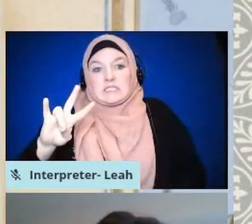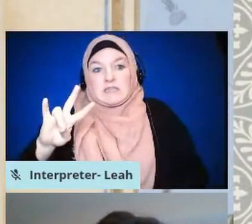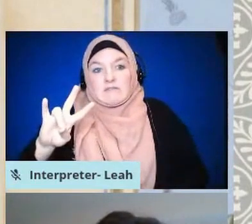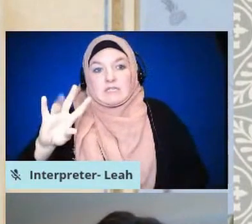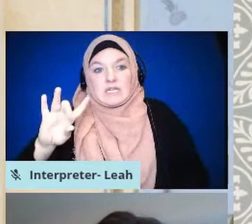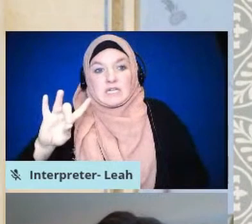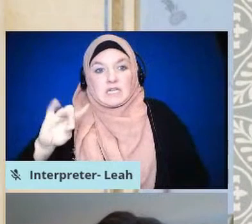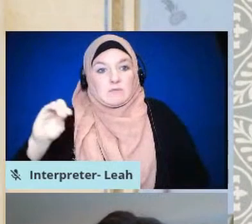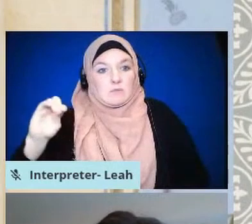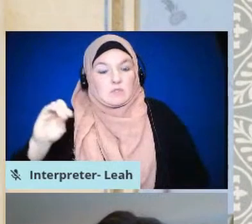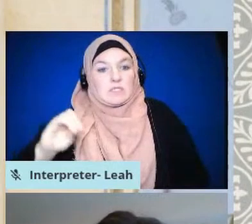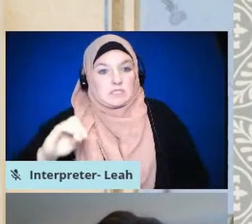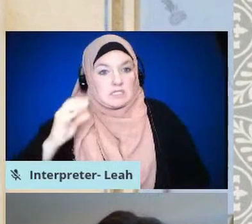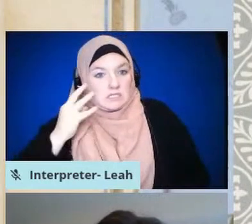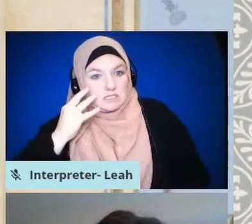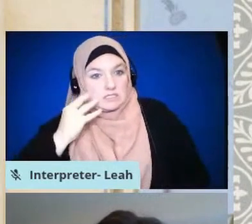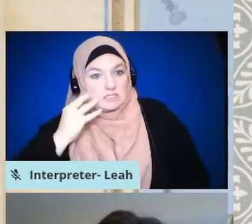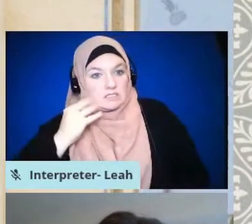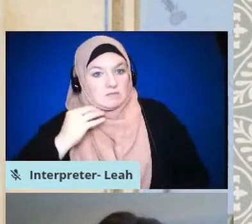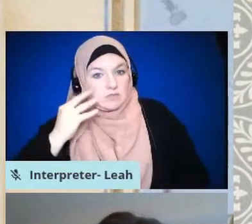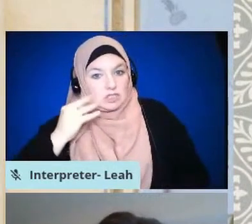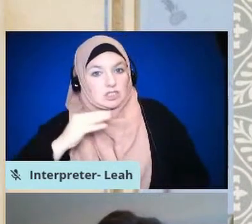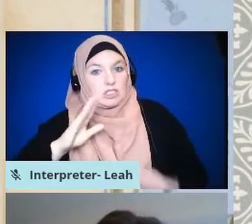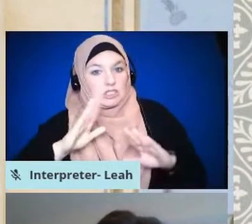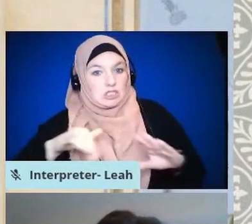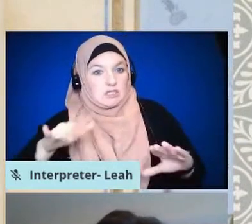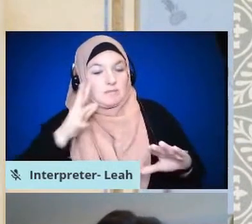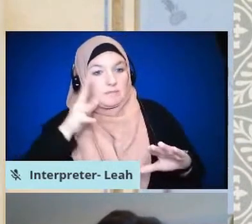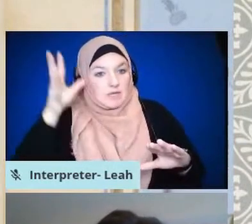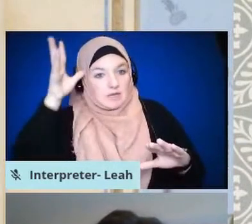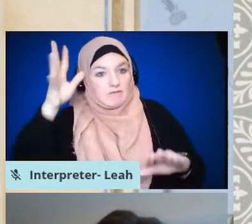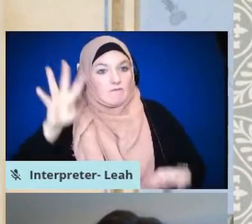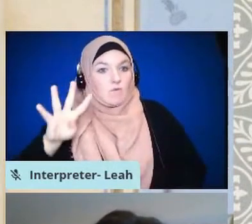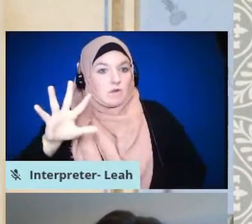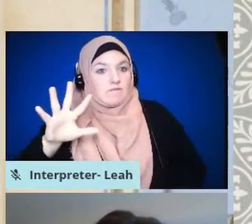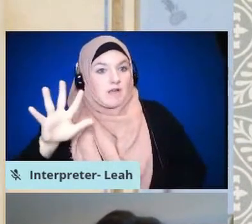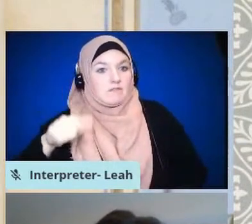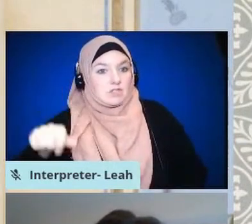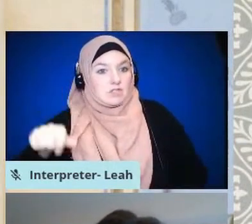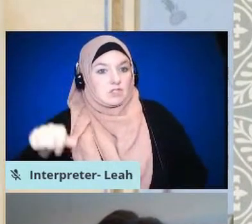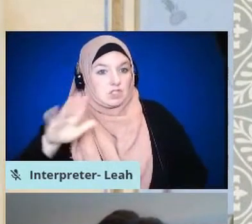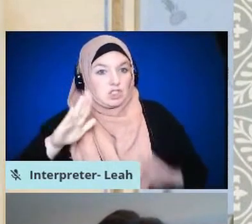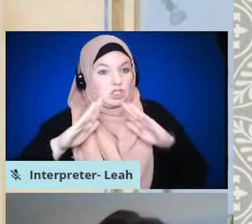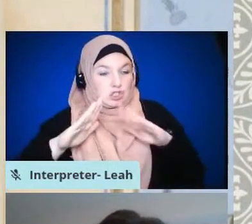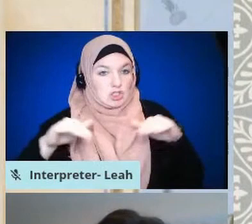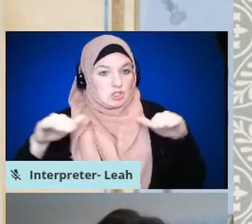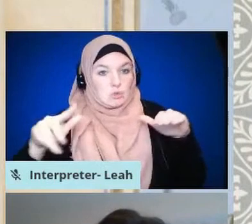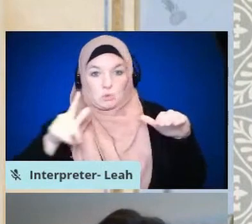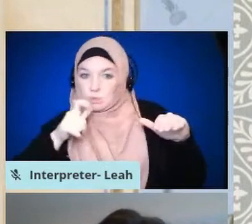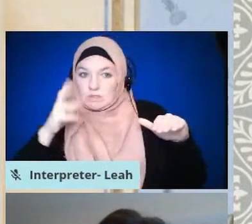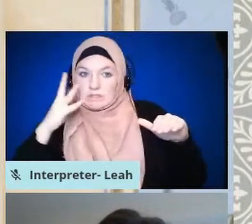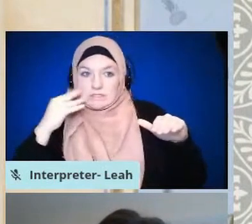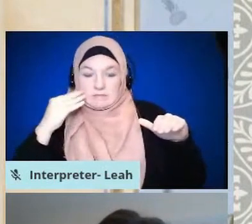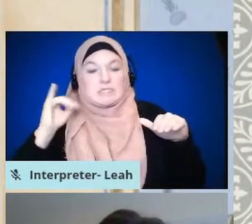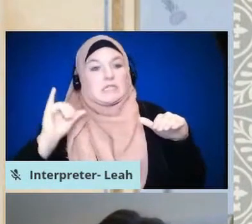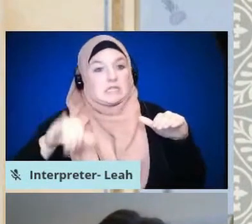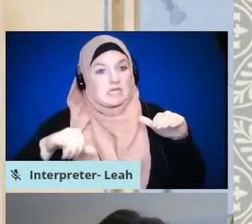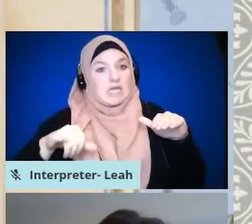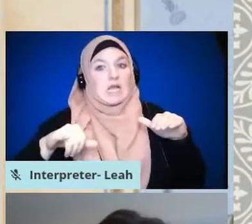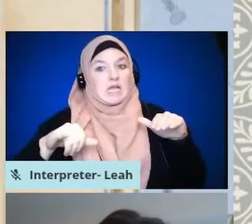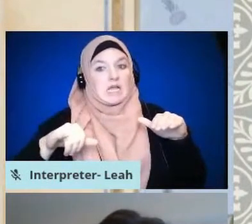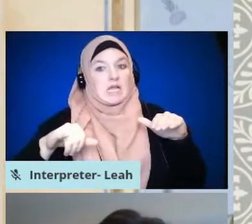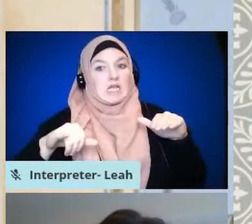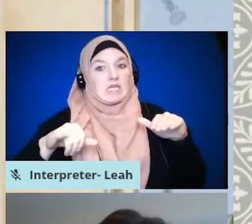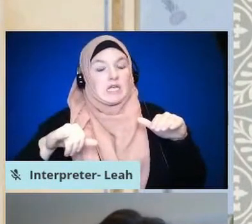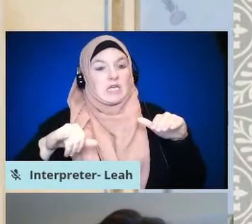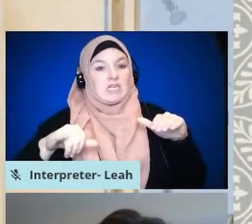78% of those experiences was done by child's parent, and 45 of those children who were experienced this